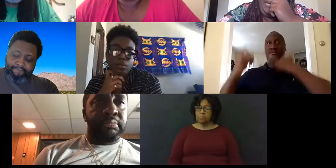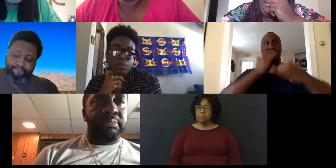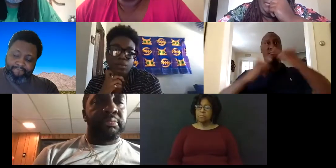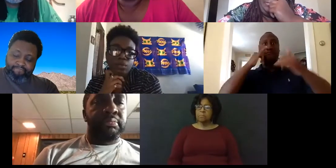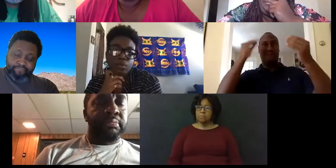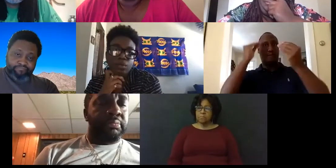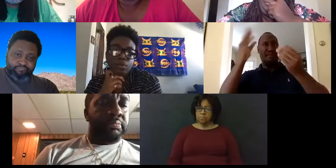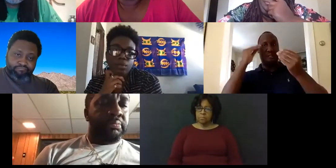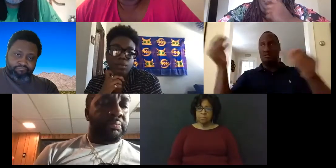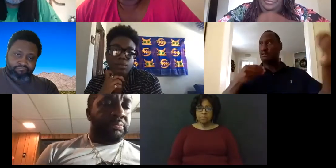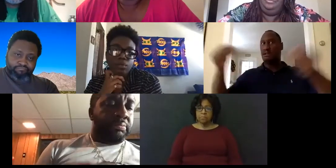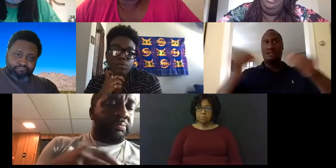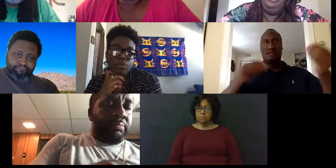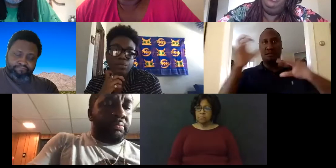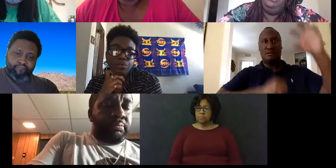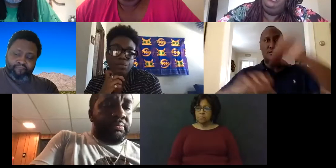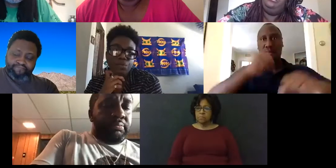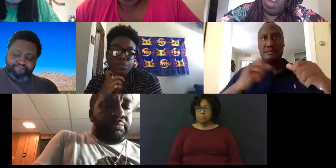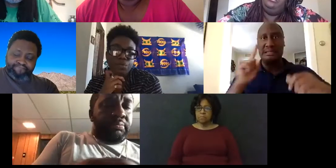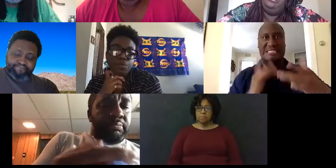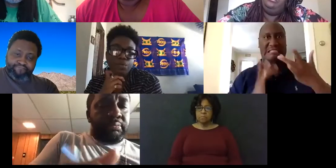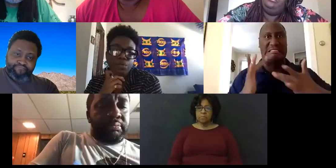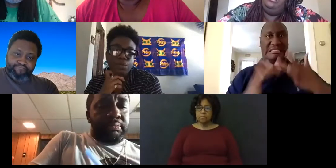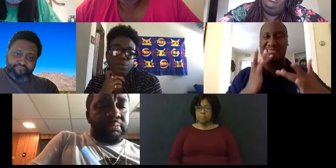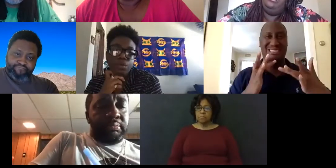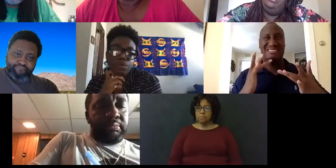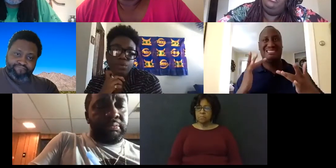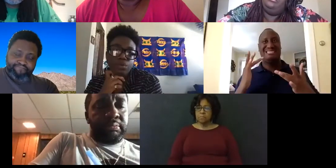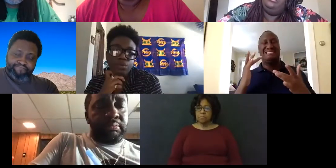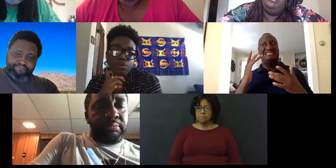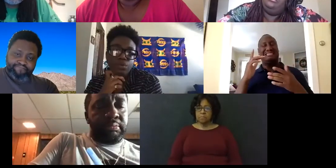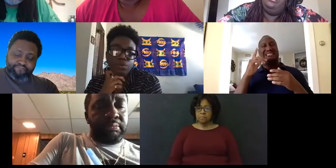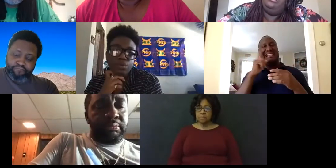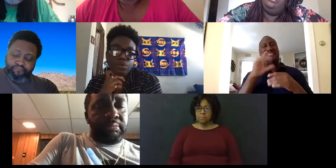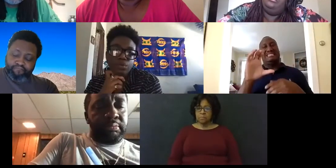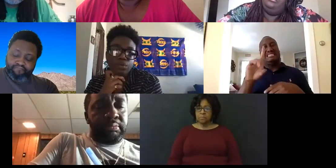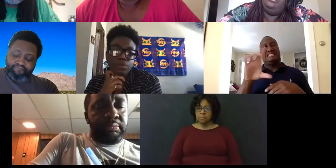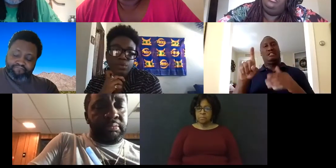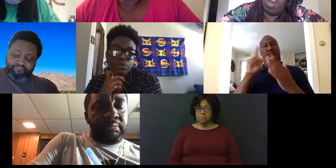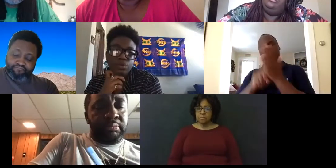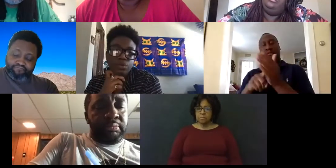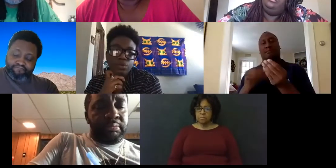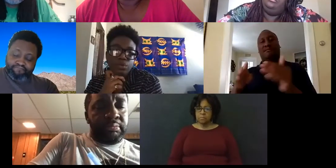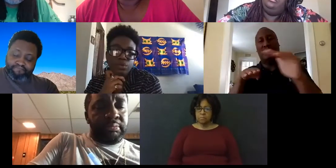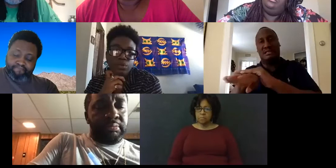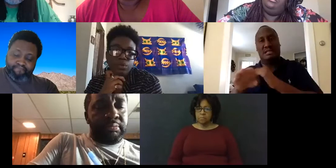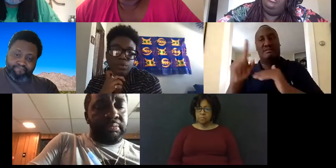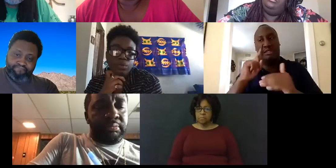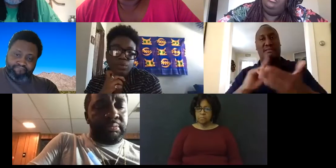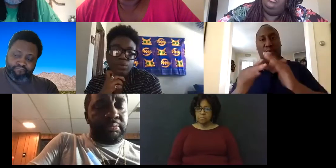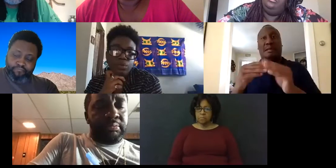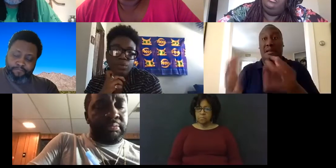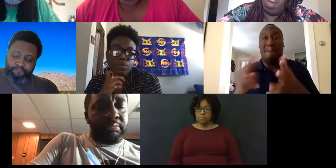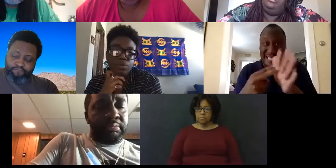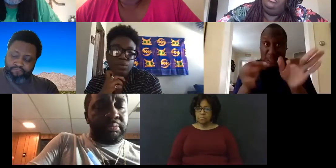information and they make mistakes and things are missing and deaf people are not getting the access. So